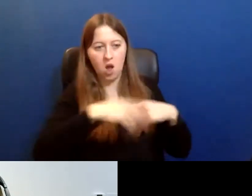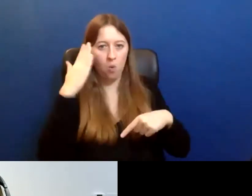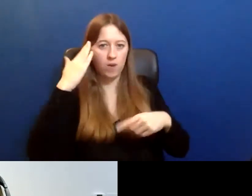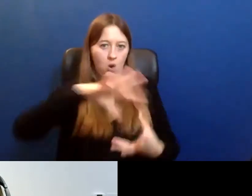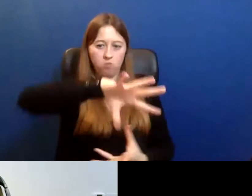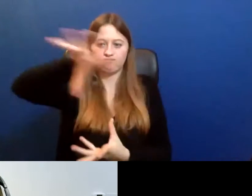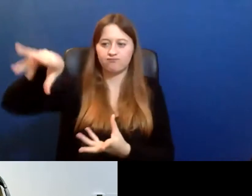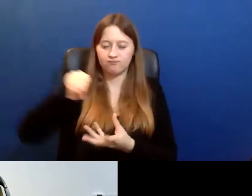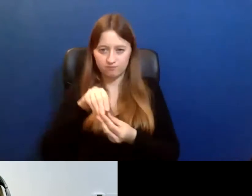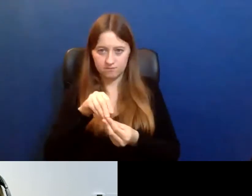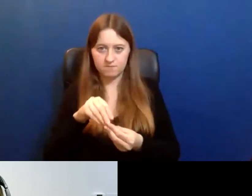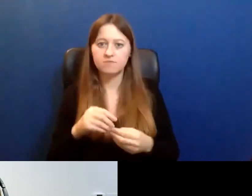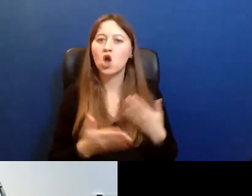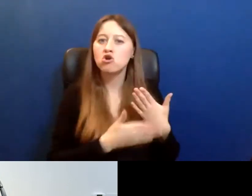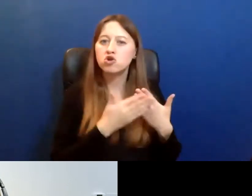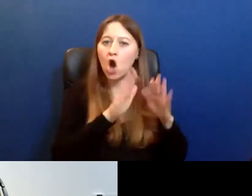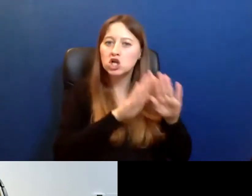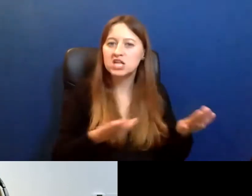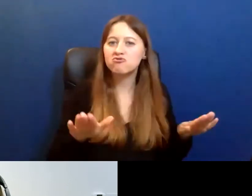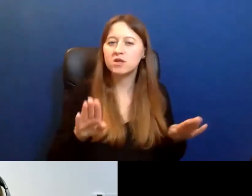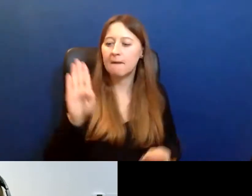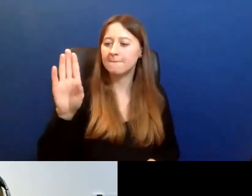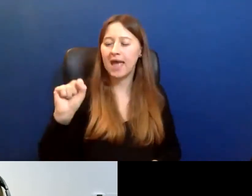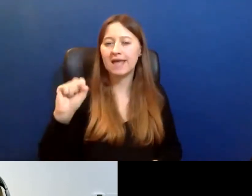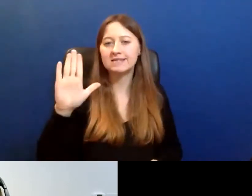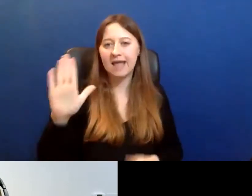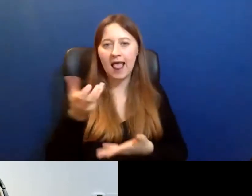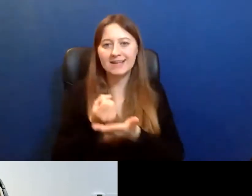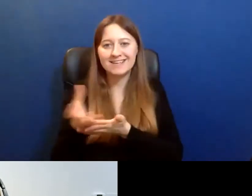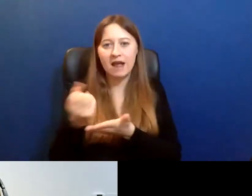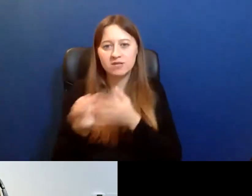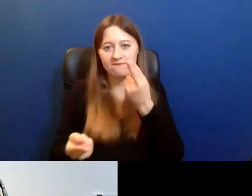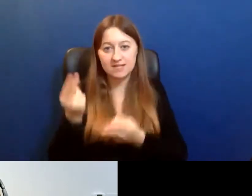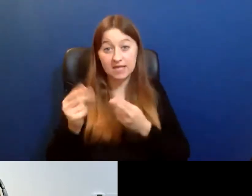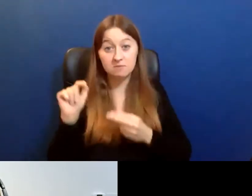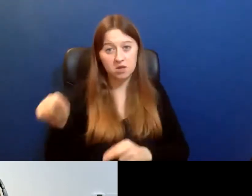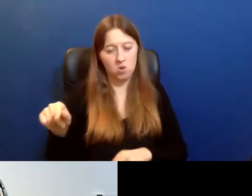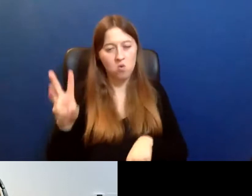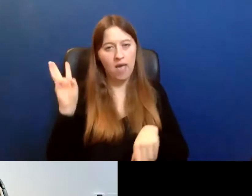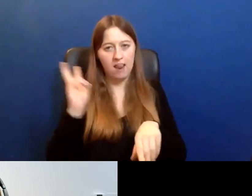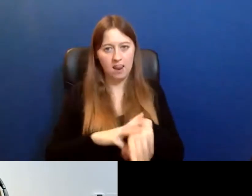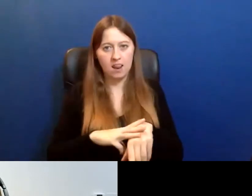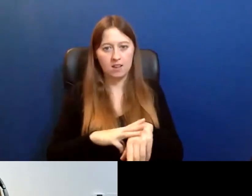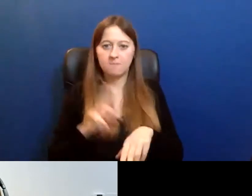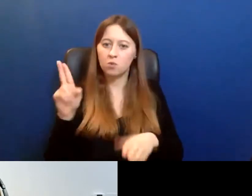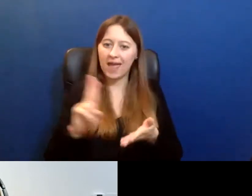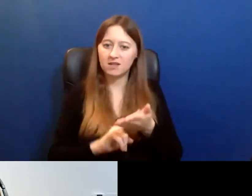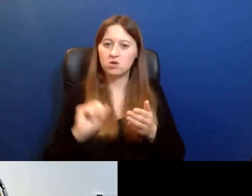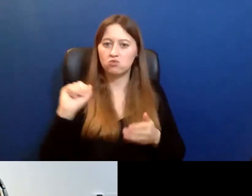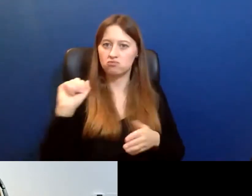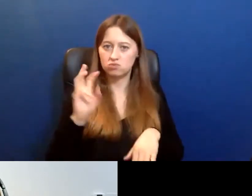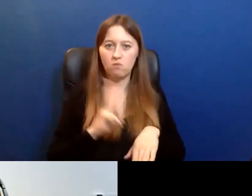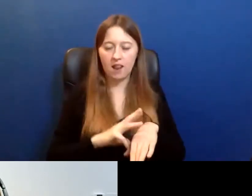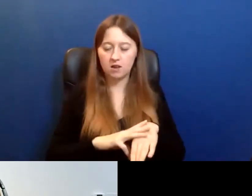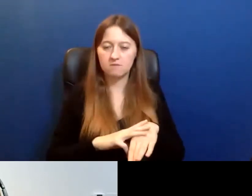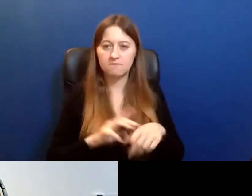kids, the BSL, the narrative assessment, quite well. We could use that very well, as well